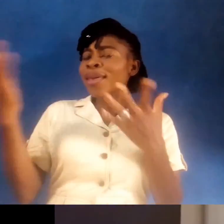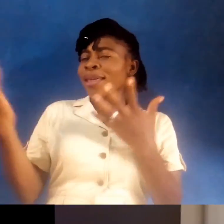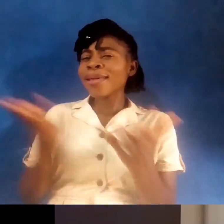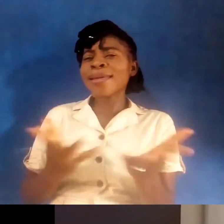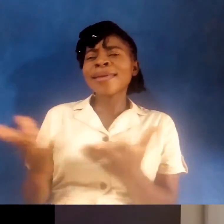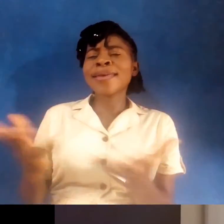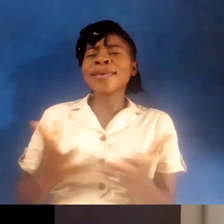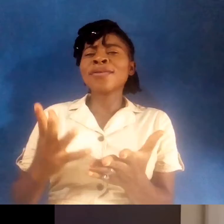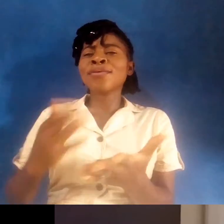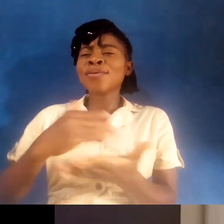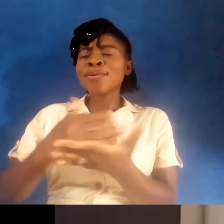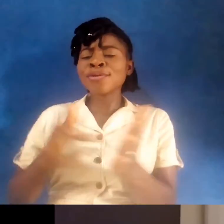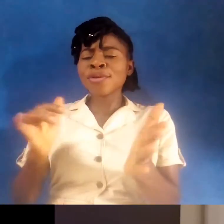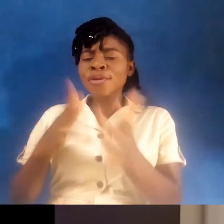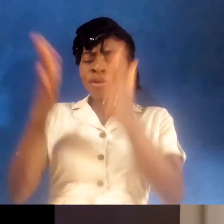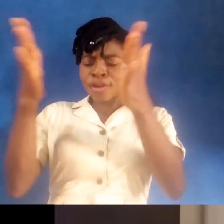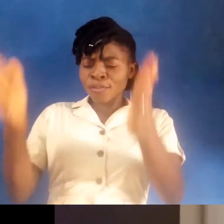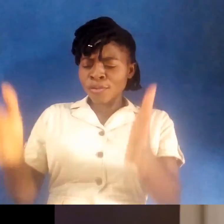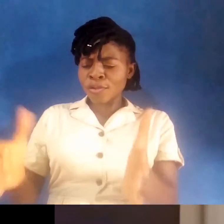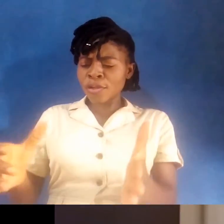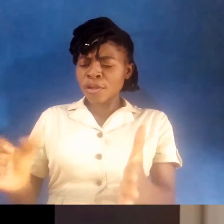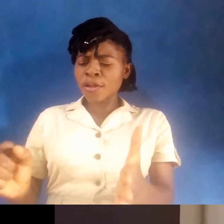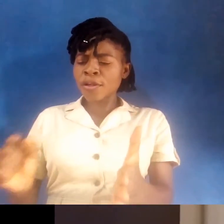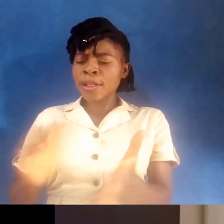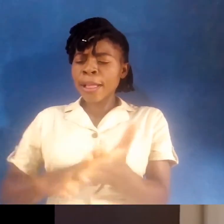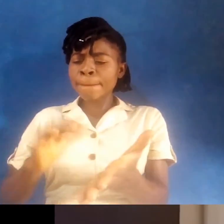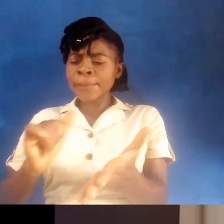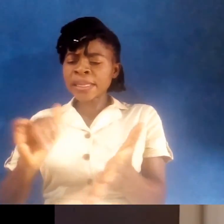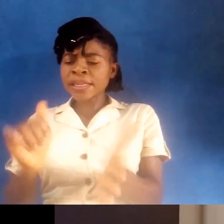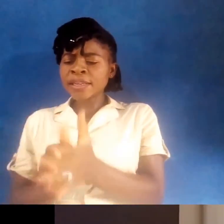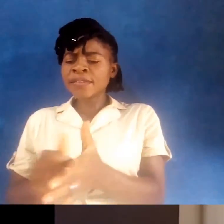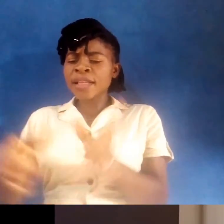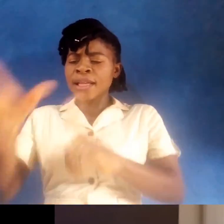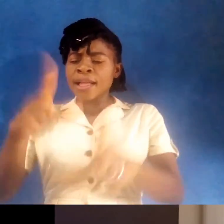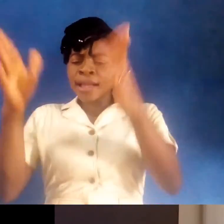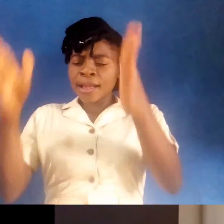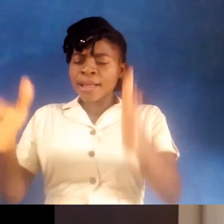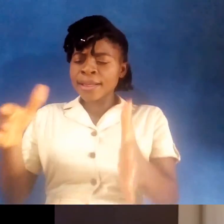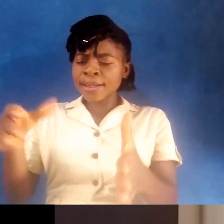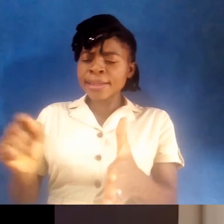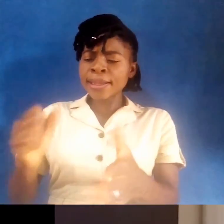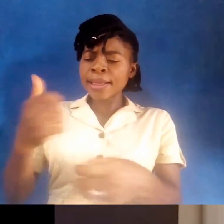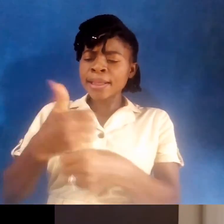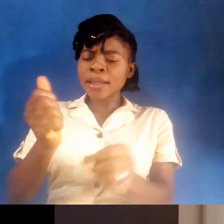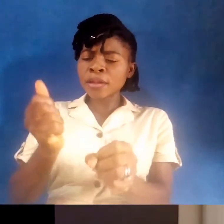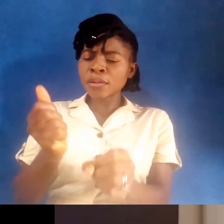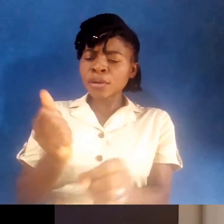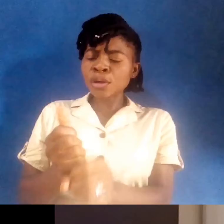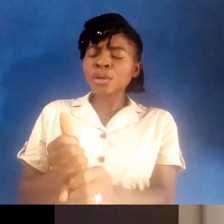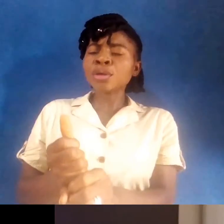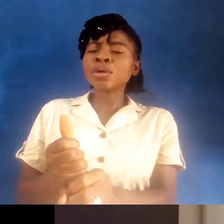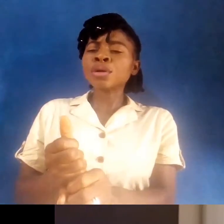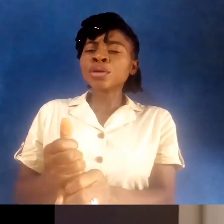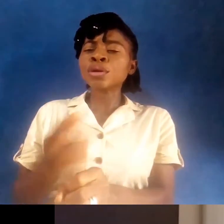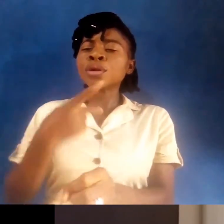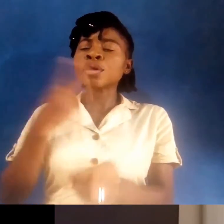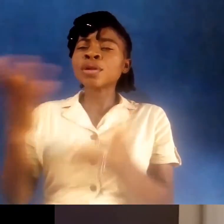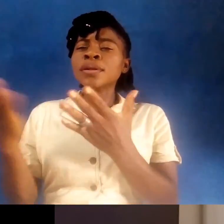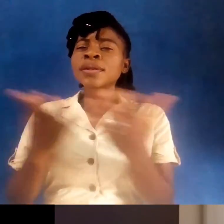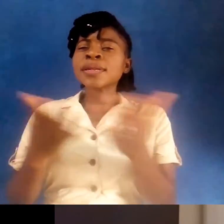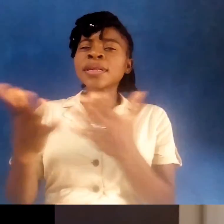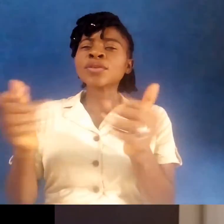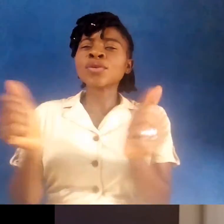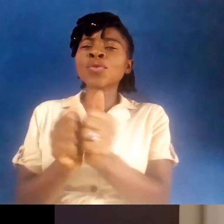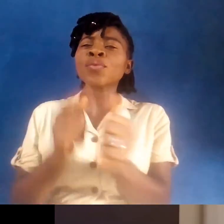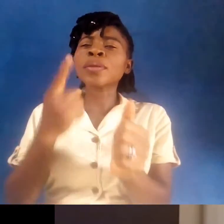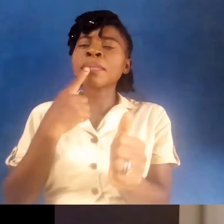gesture. Some scholars believe that signers produce gestures with their face